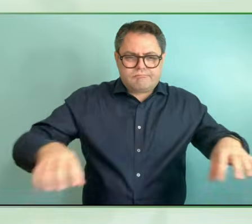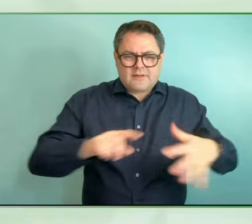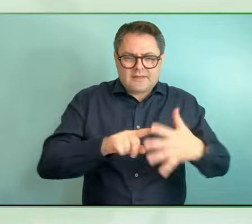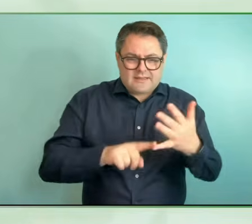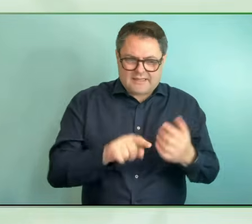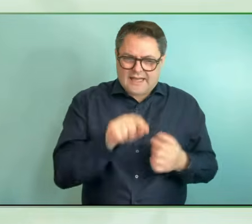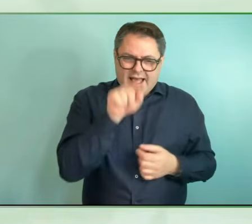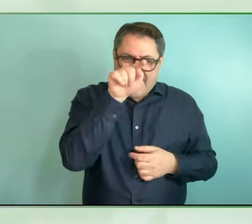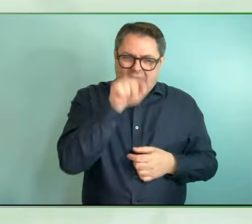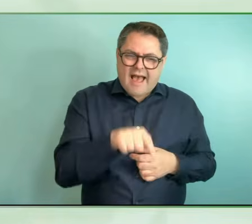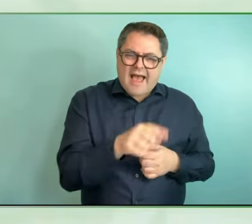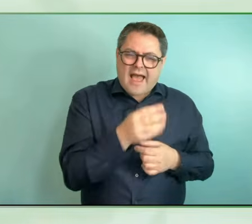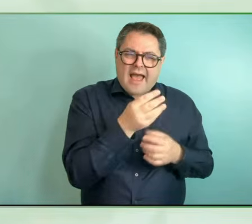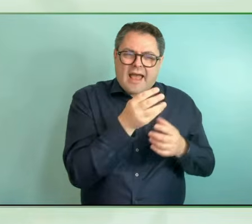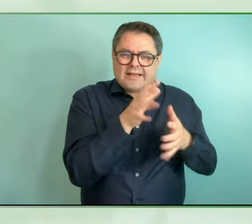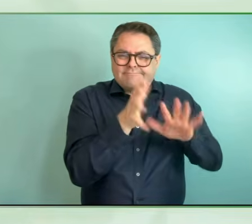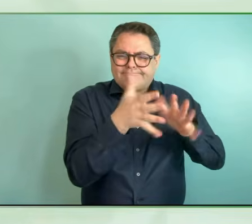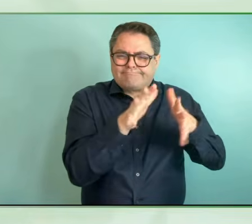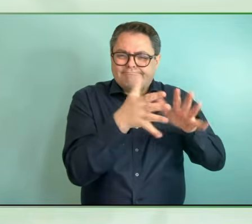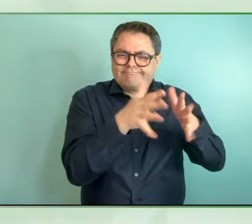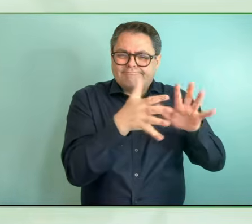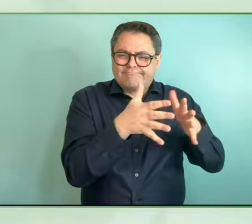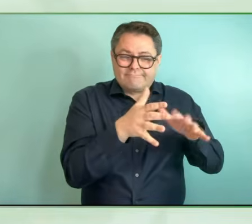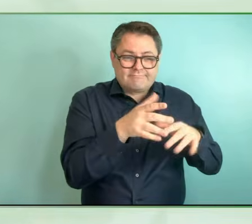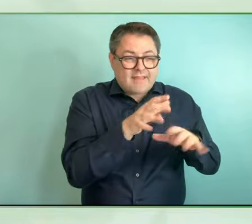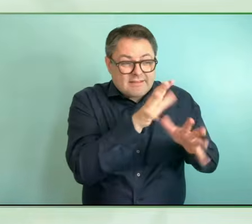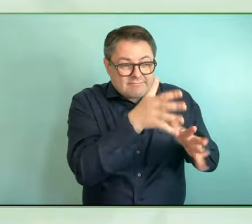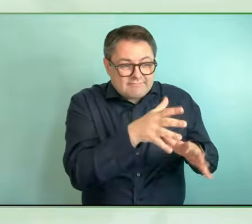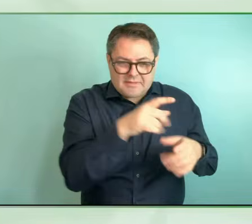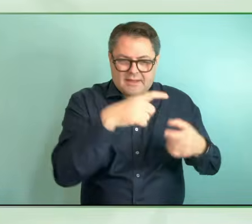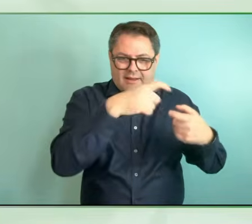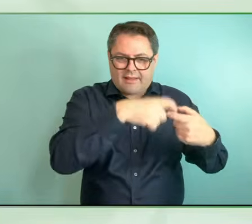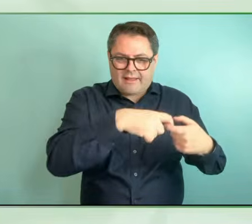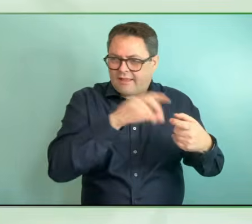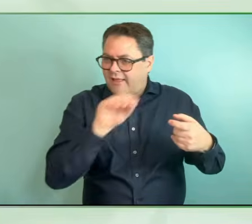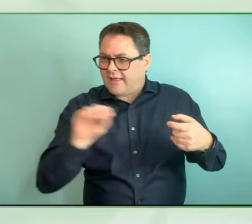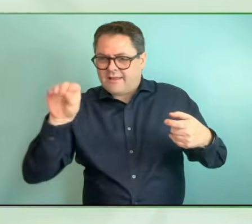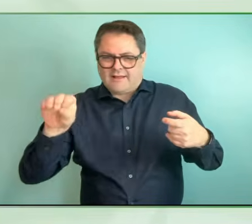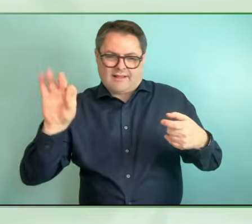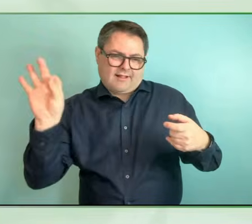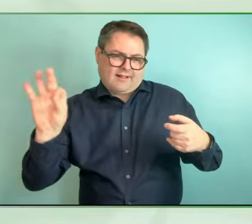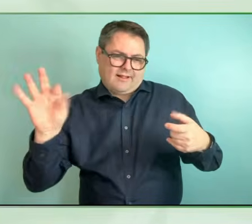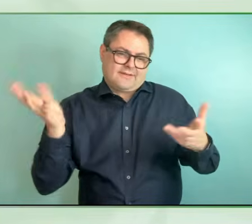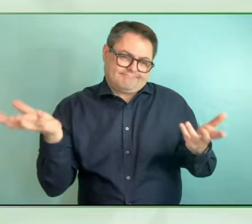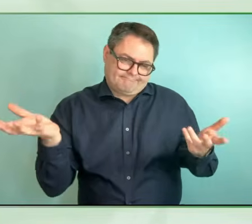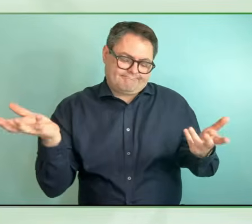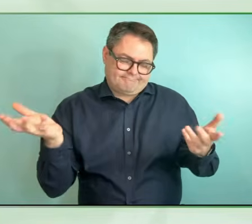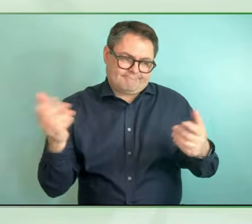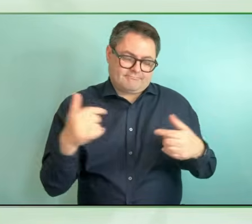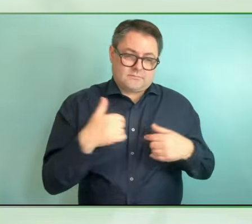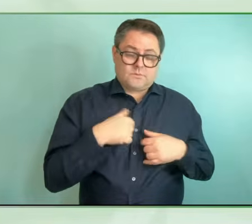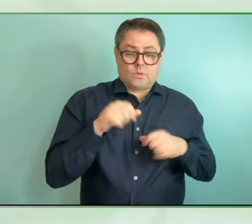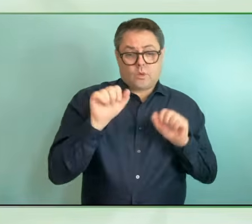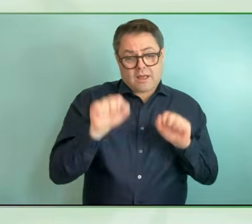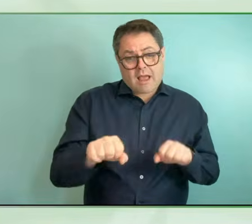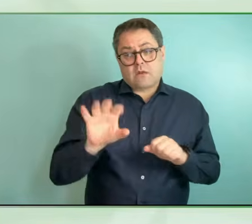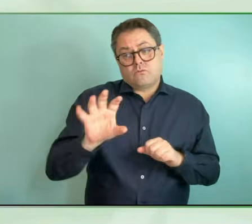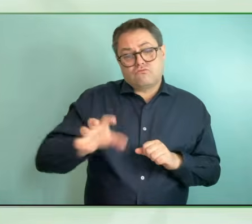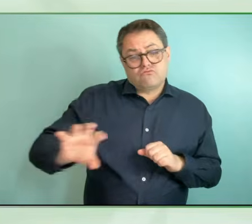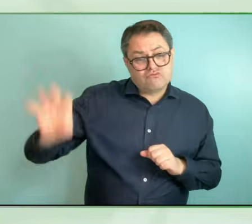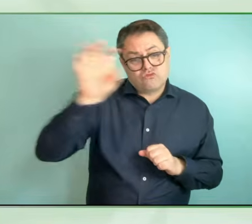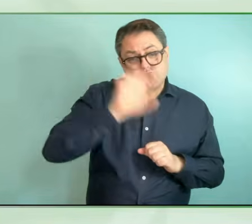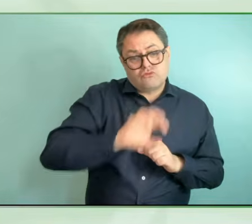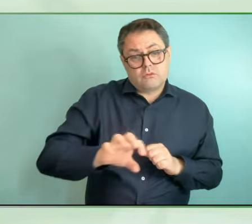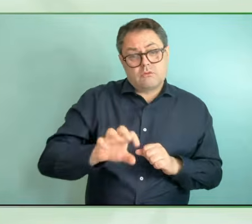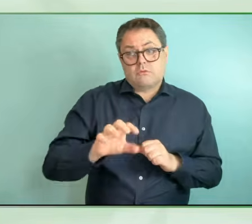well. It not only shows you the rating for the region, but it also shows you where the data is still